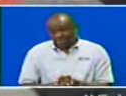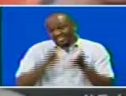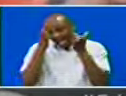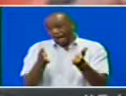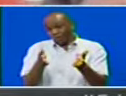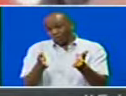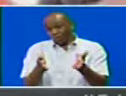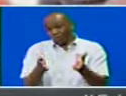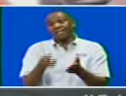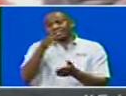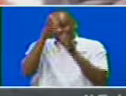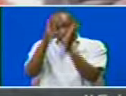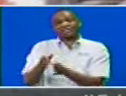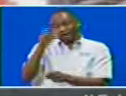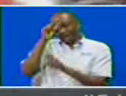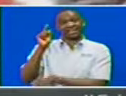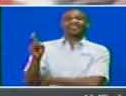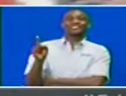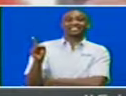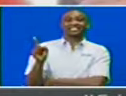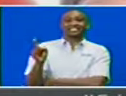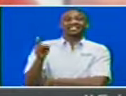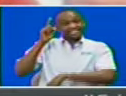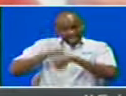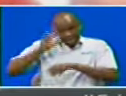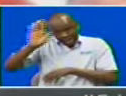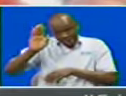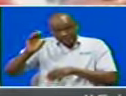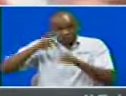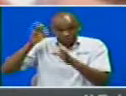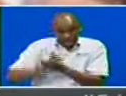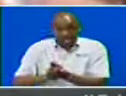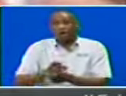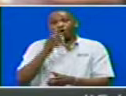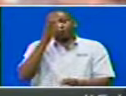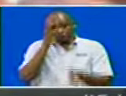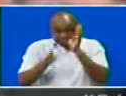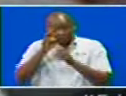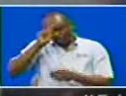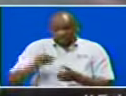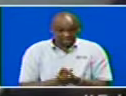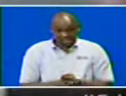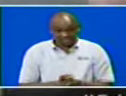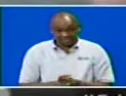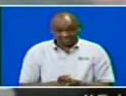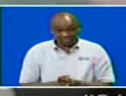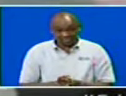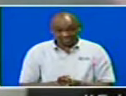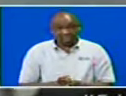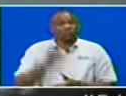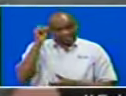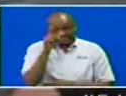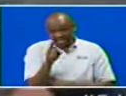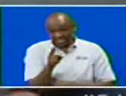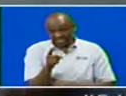Sasa, Ojaamong, ukichukua kura yake, ni 44,000. Tunalewana